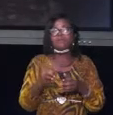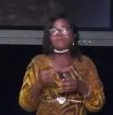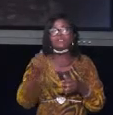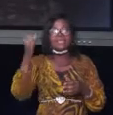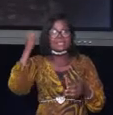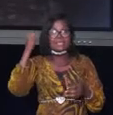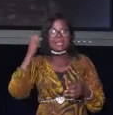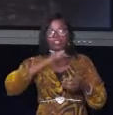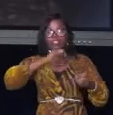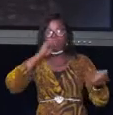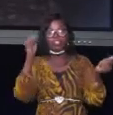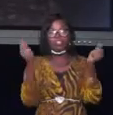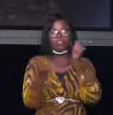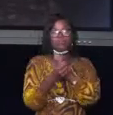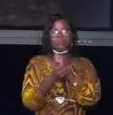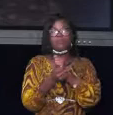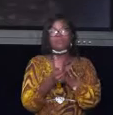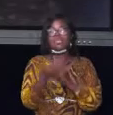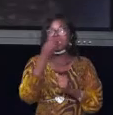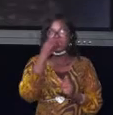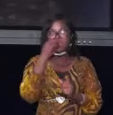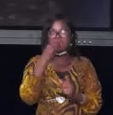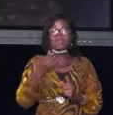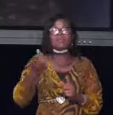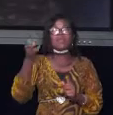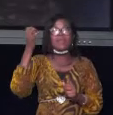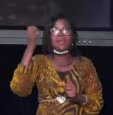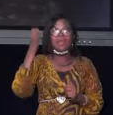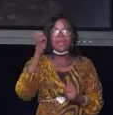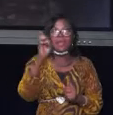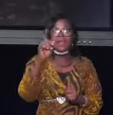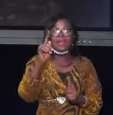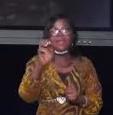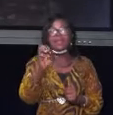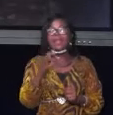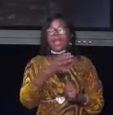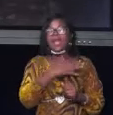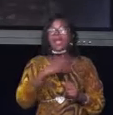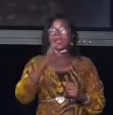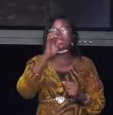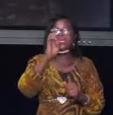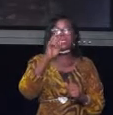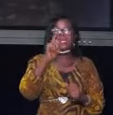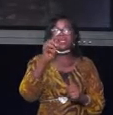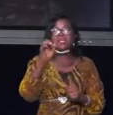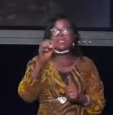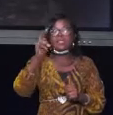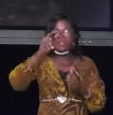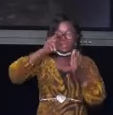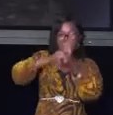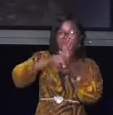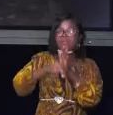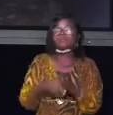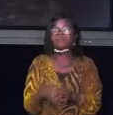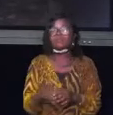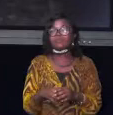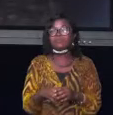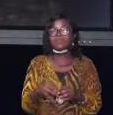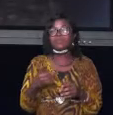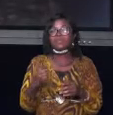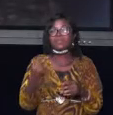them, the sound changes. Eat, ate, eaten. Look at the last one,